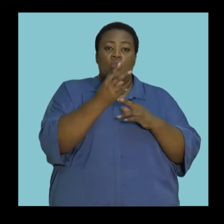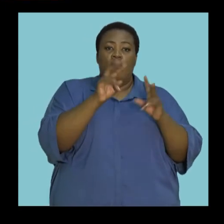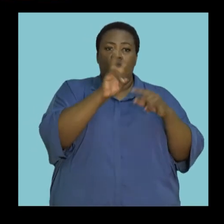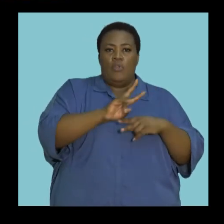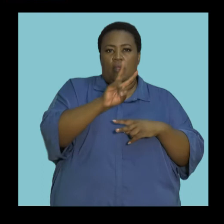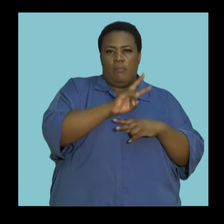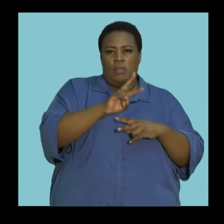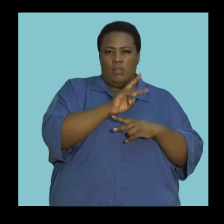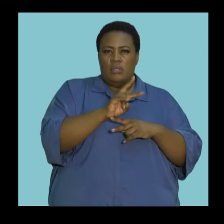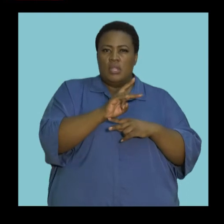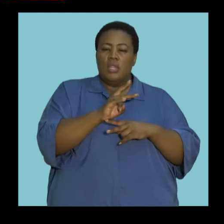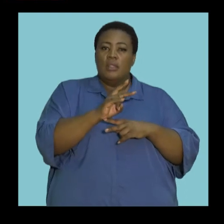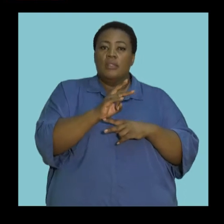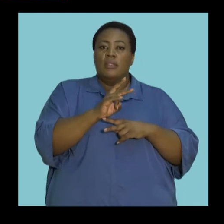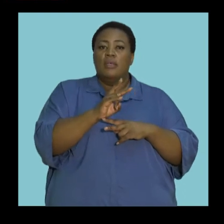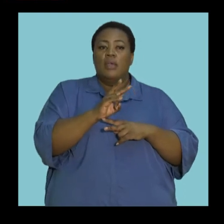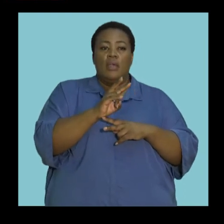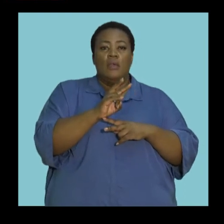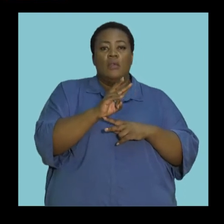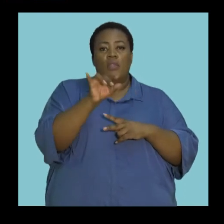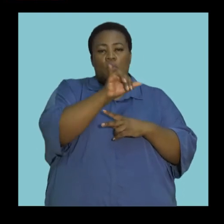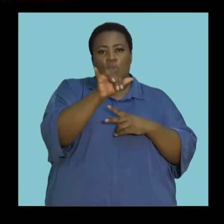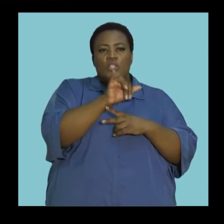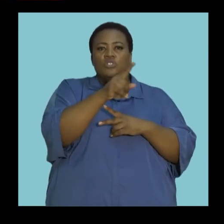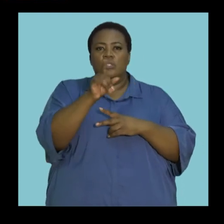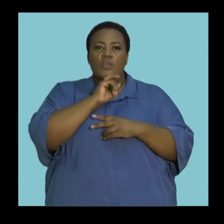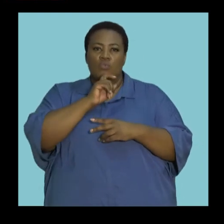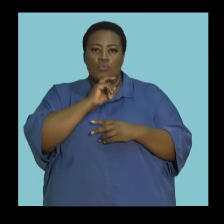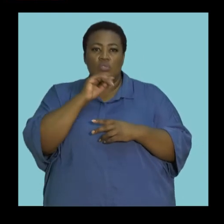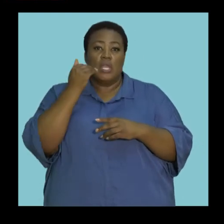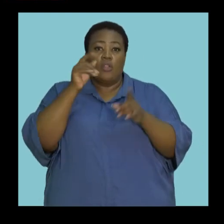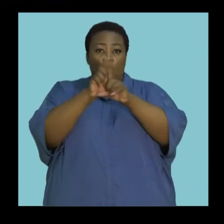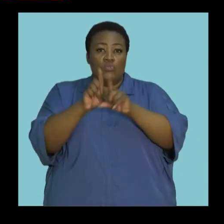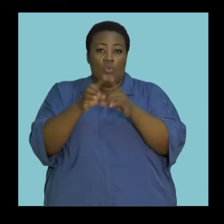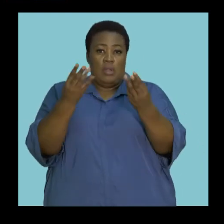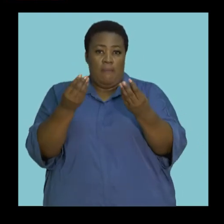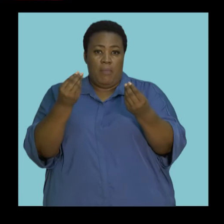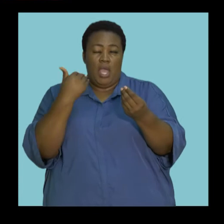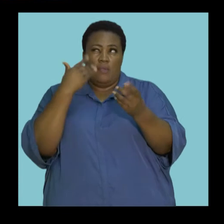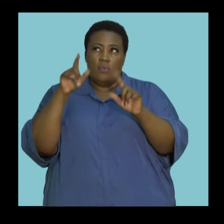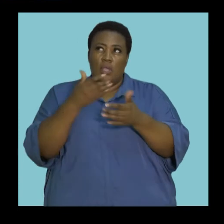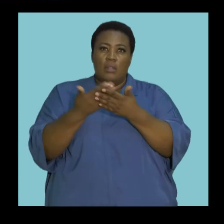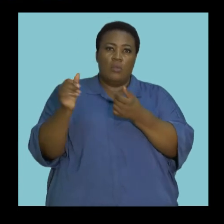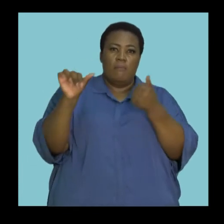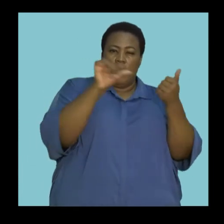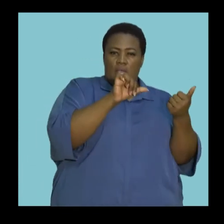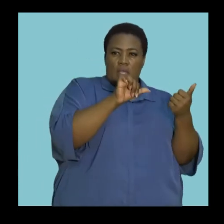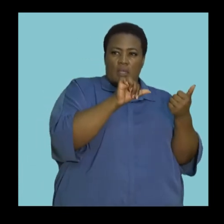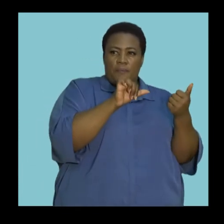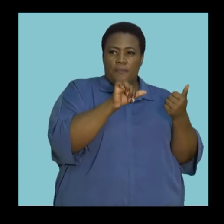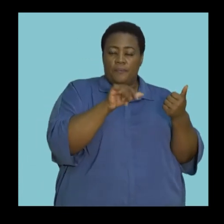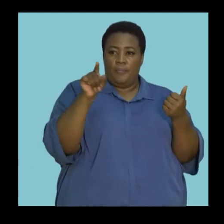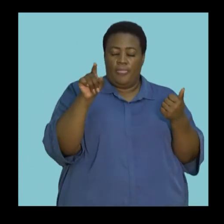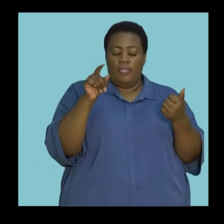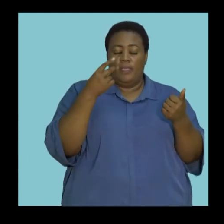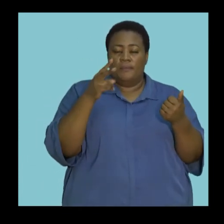of contraception method used as well as the number. So if we go back to, let me see if I can get back to the next. So